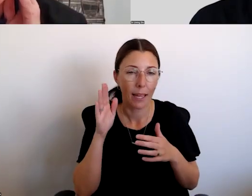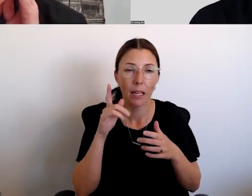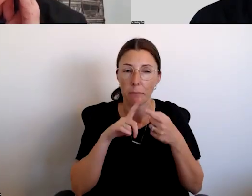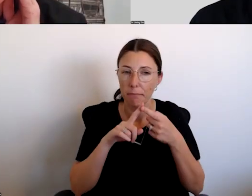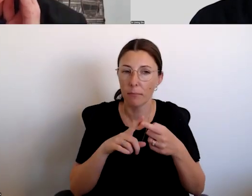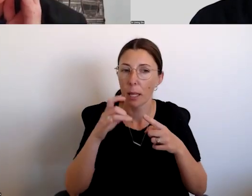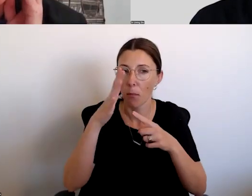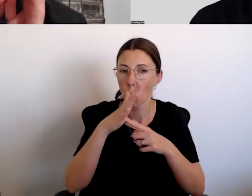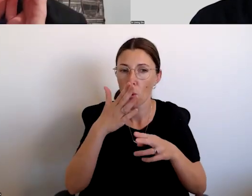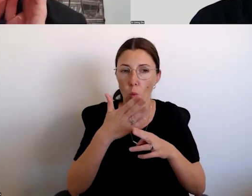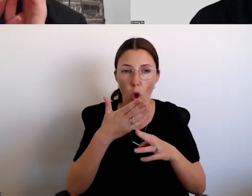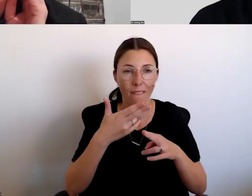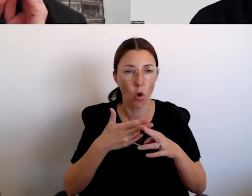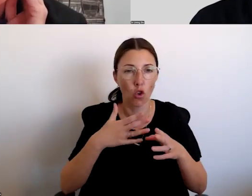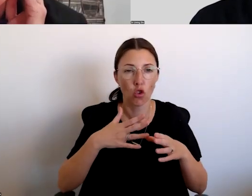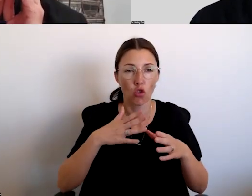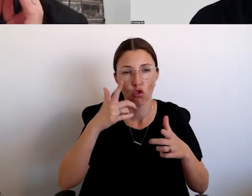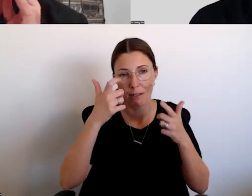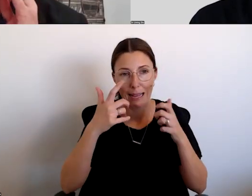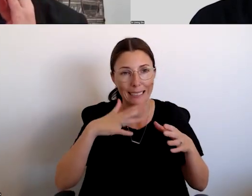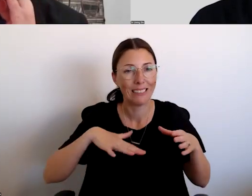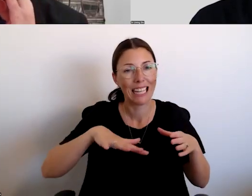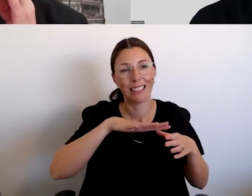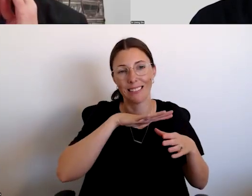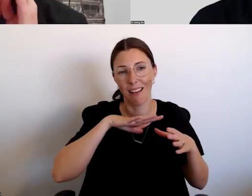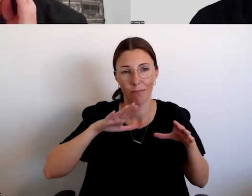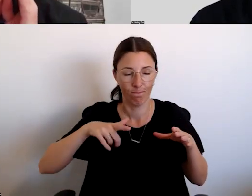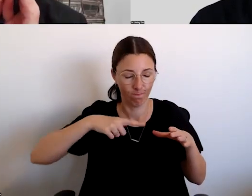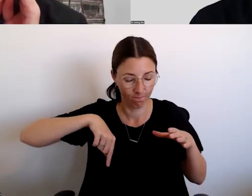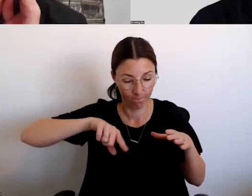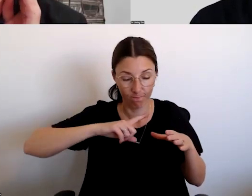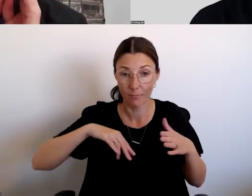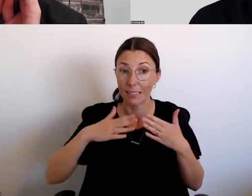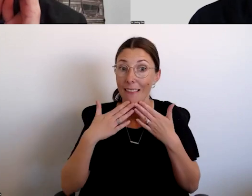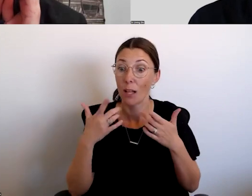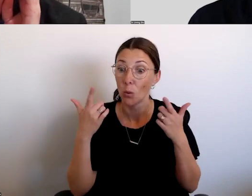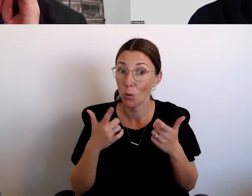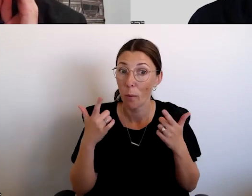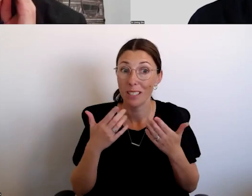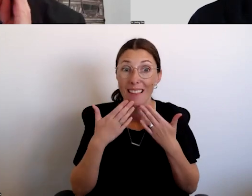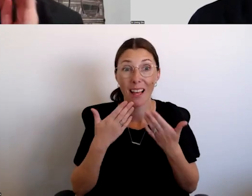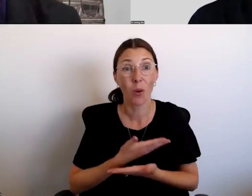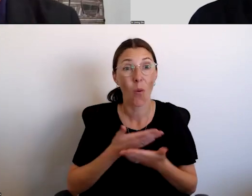creative sector, we're delighted that you're doing this. And thank you very much. And thank you